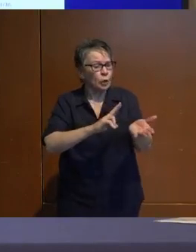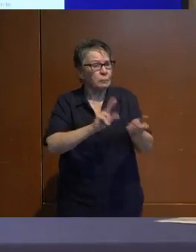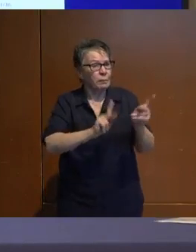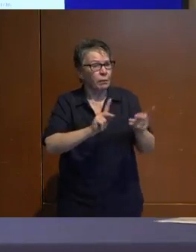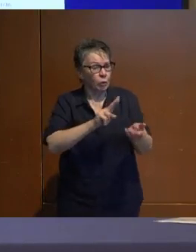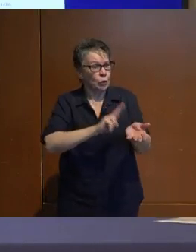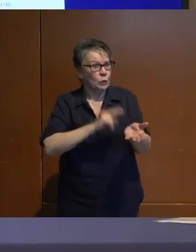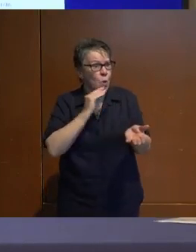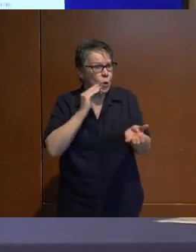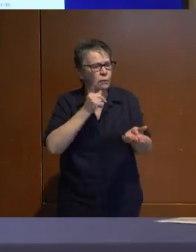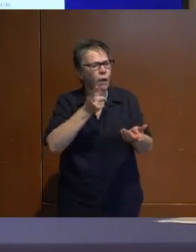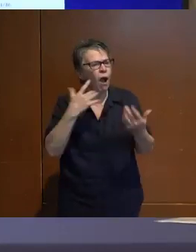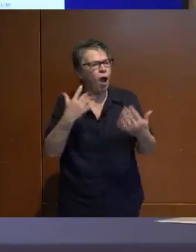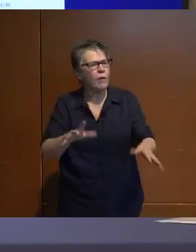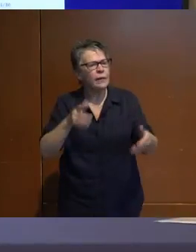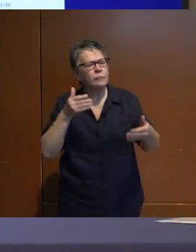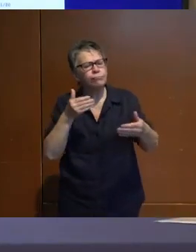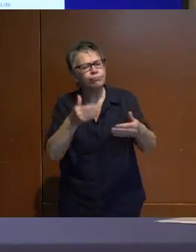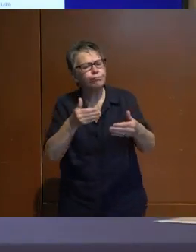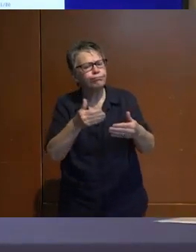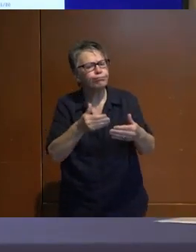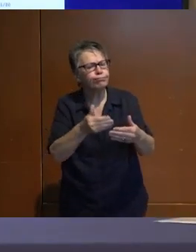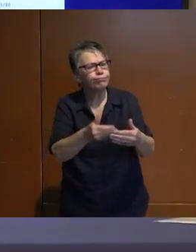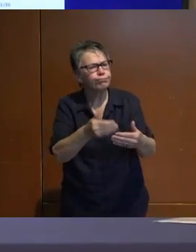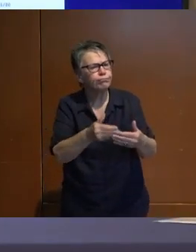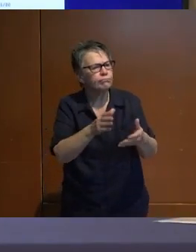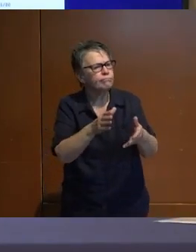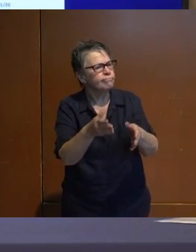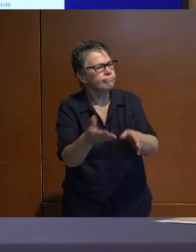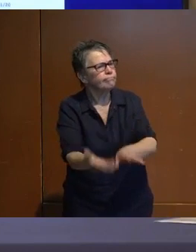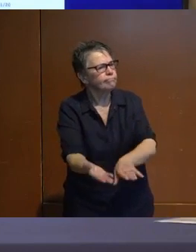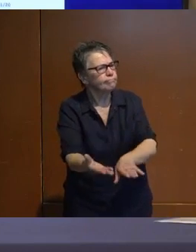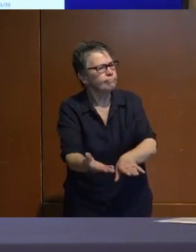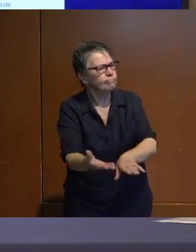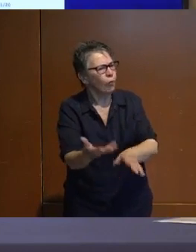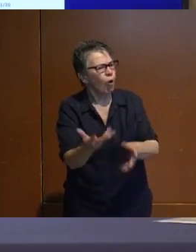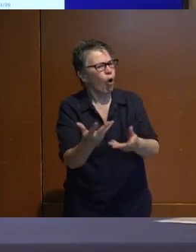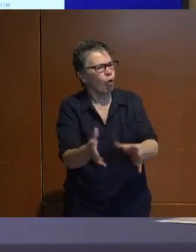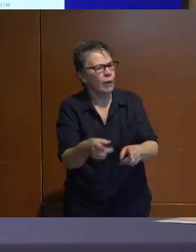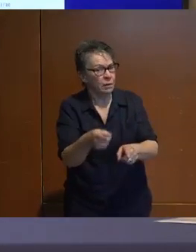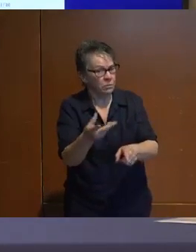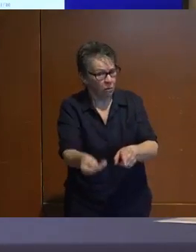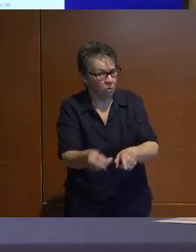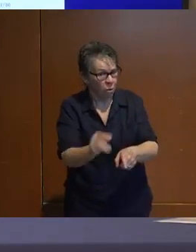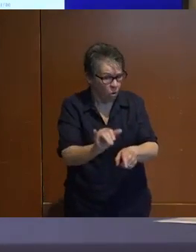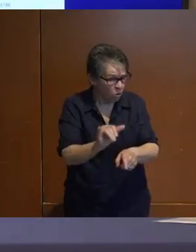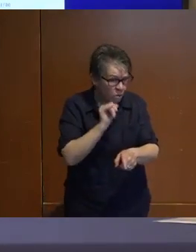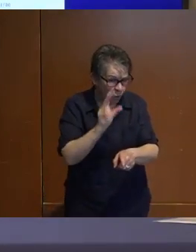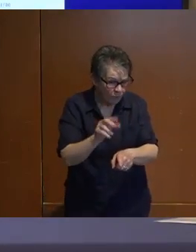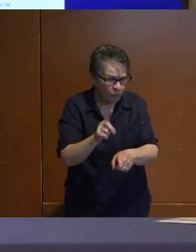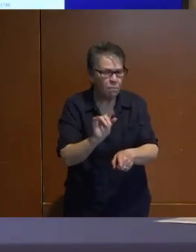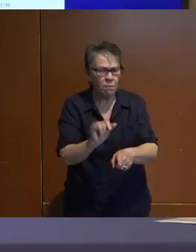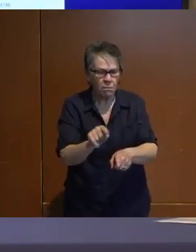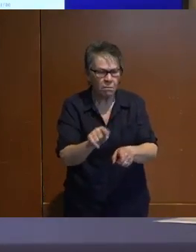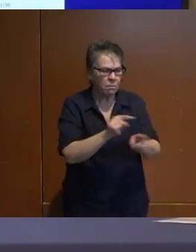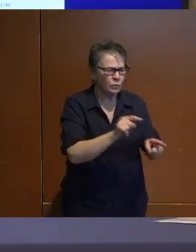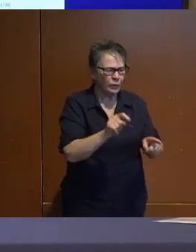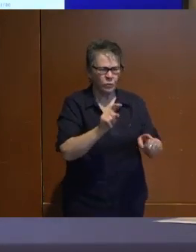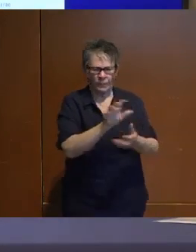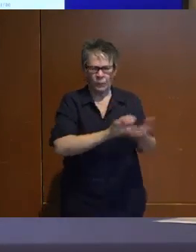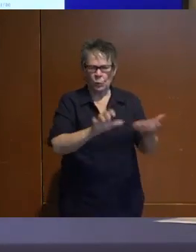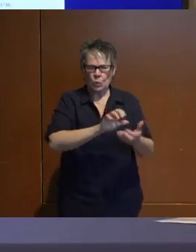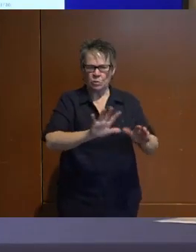So, you good? You're all right? Matt? So, Governor,